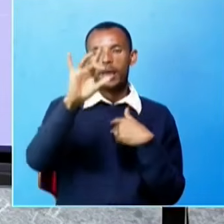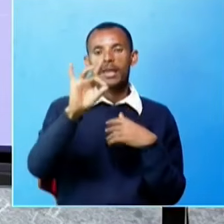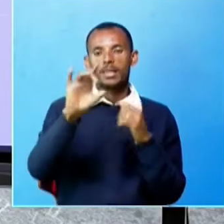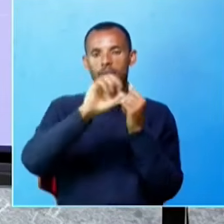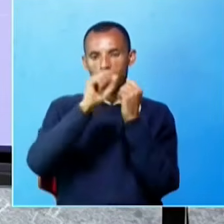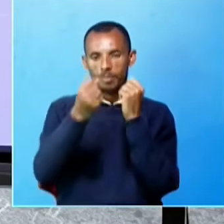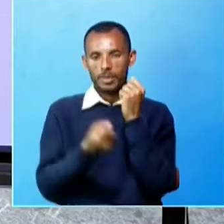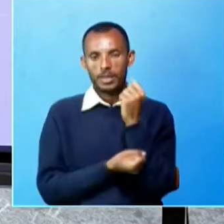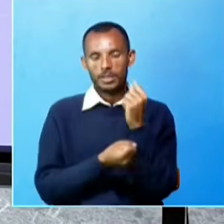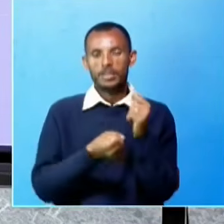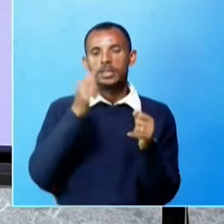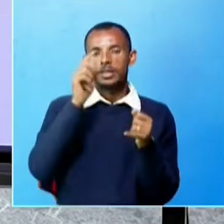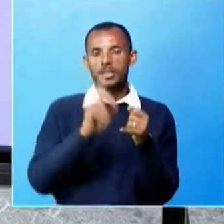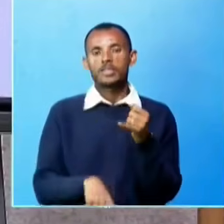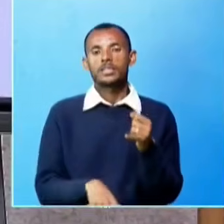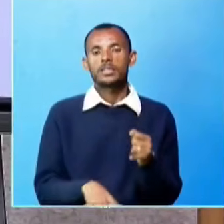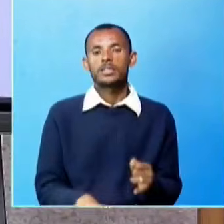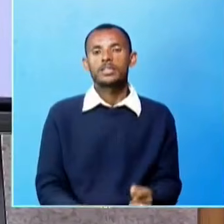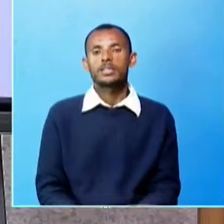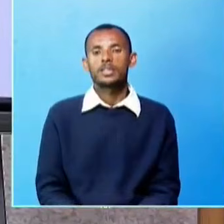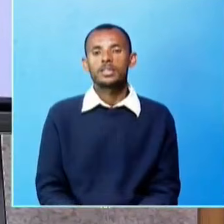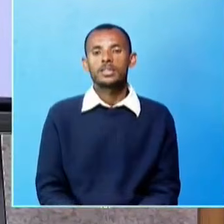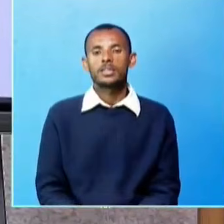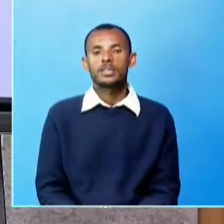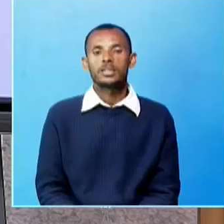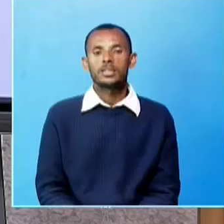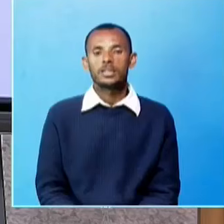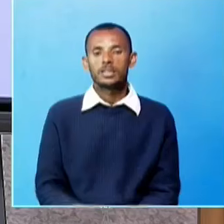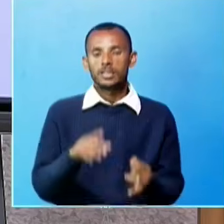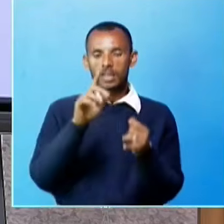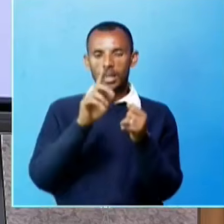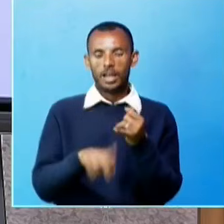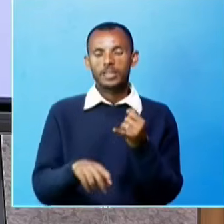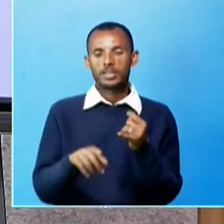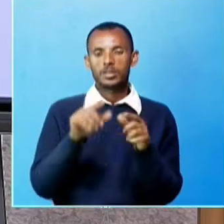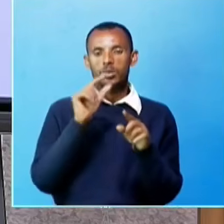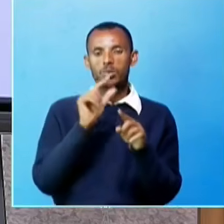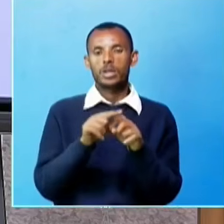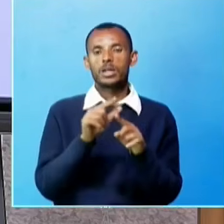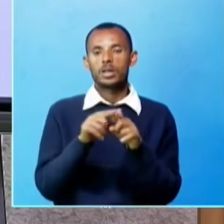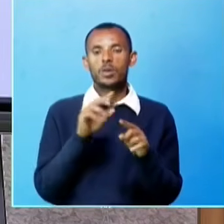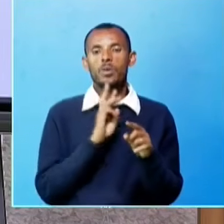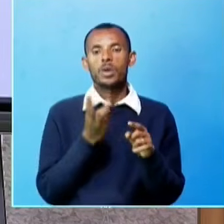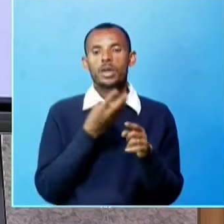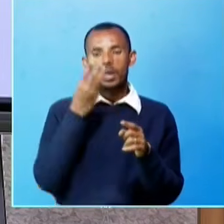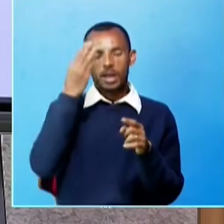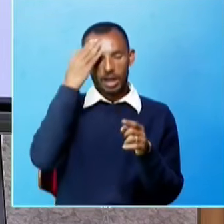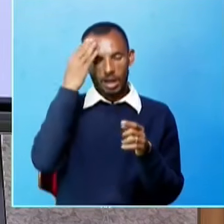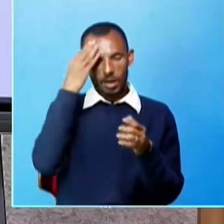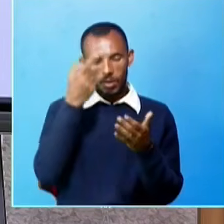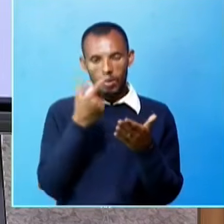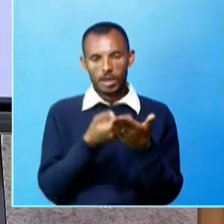base edges. Okay, the last terminology that you need to know here is the